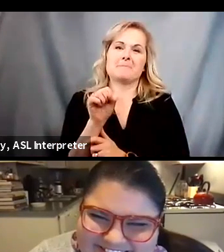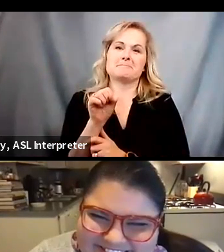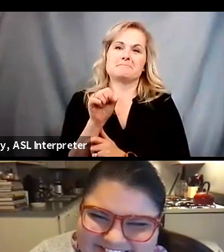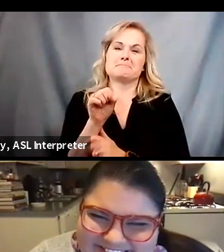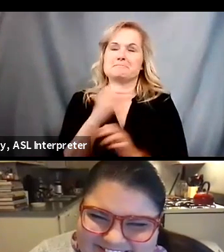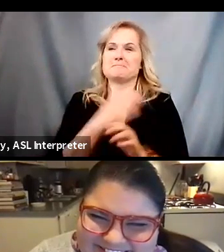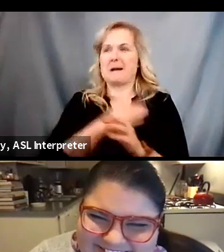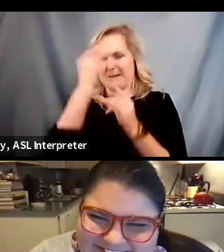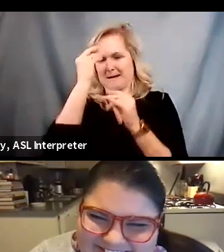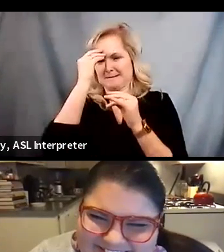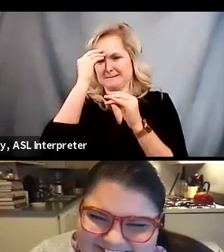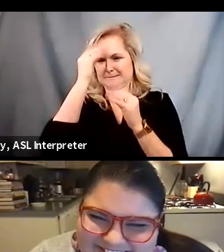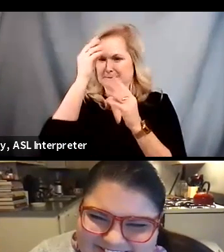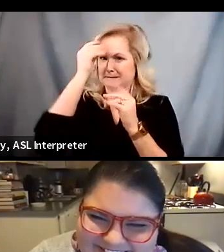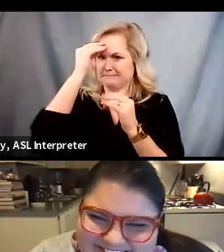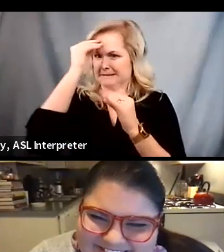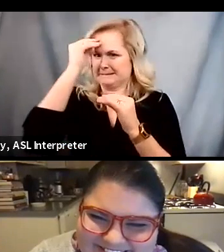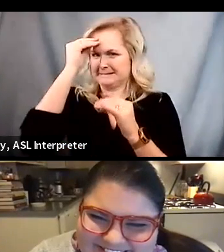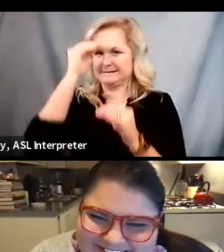my end of my thought.